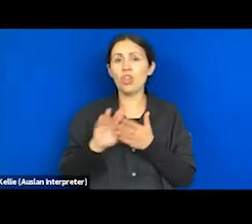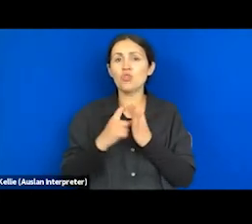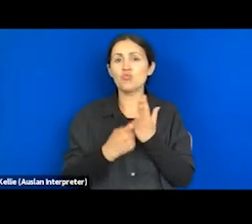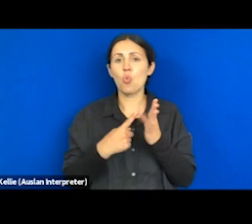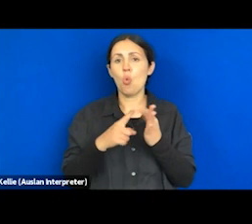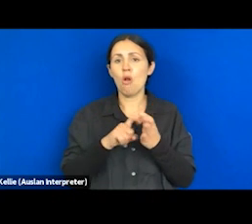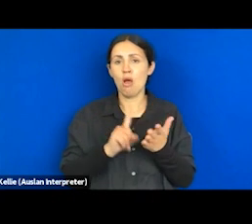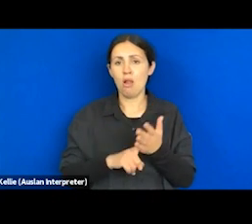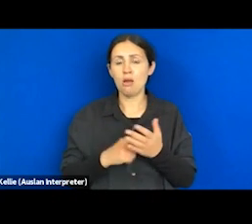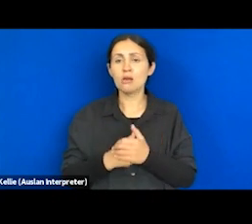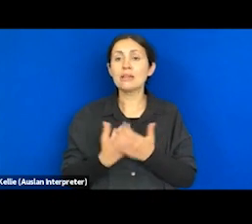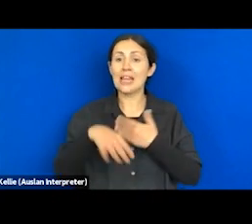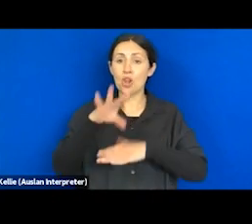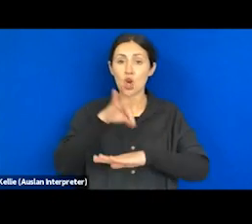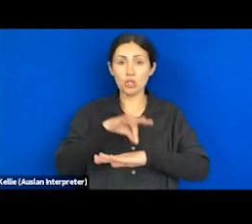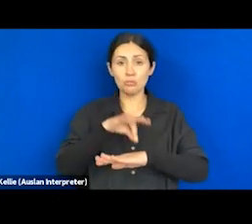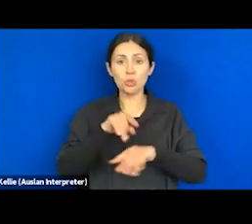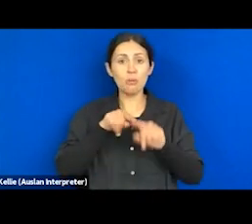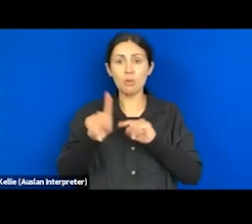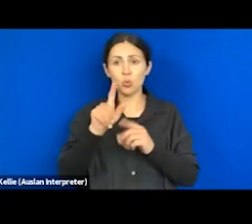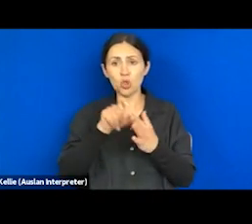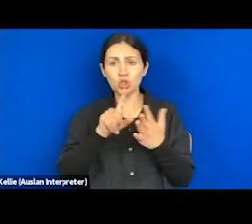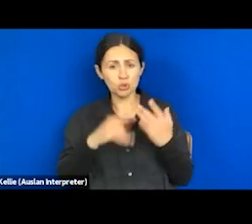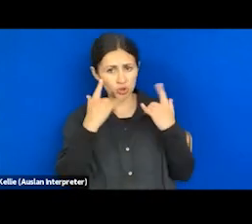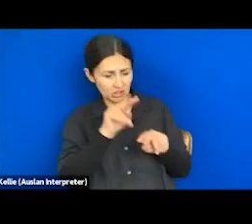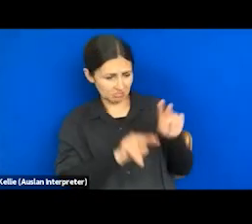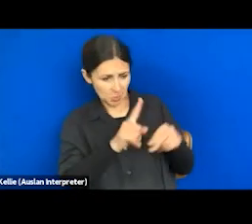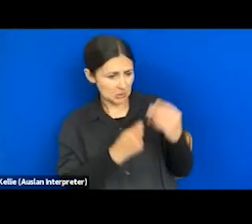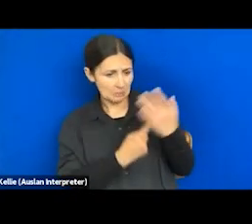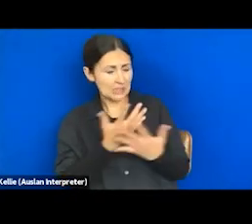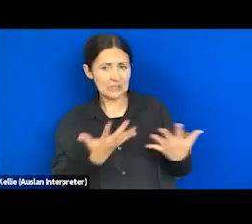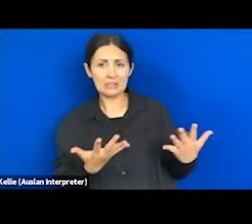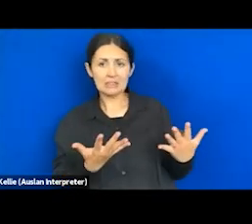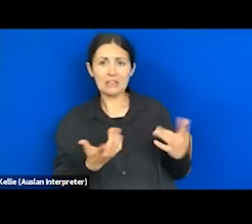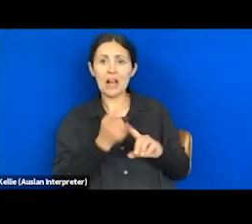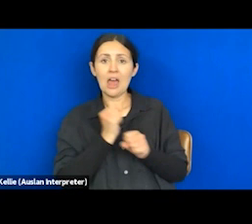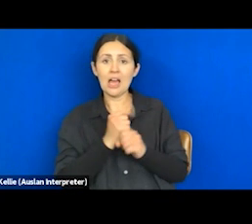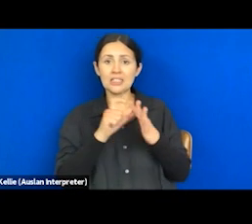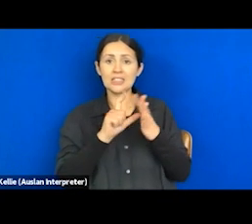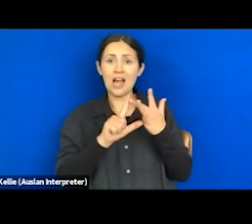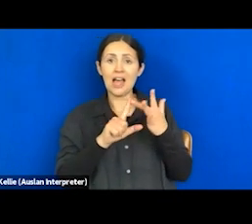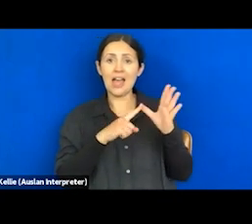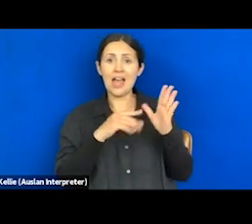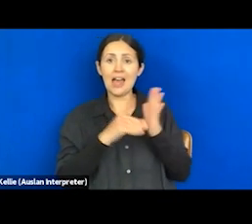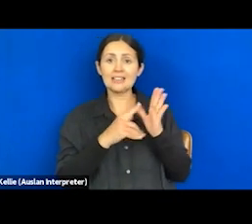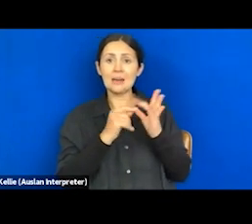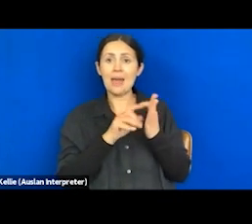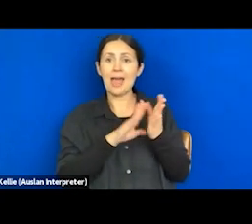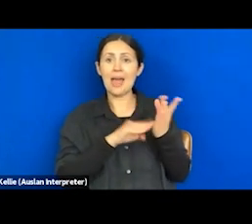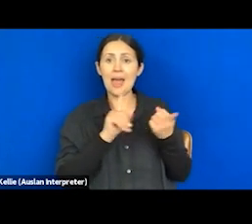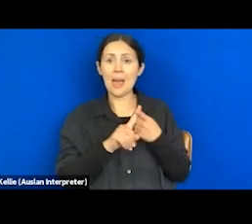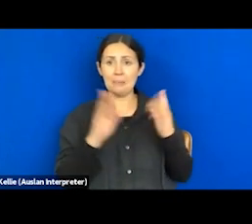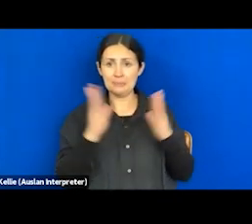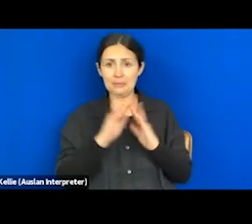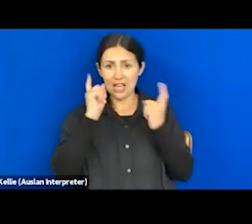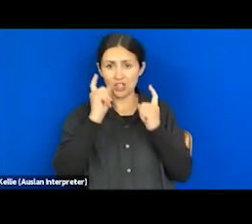hospital setting is predominantly symptomatic, for example, using things like diazepam to manage anxiety. However, there's still no strong